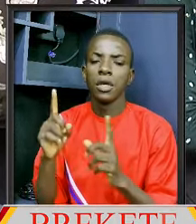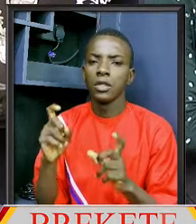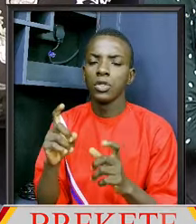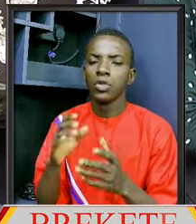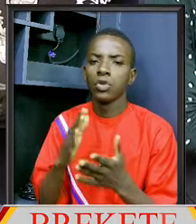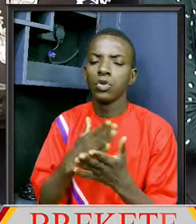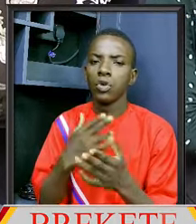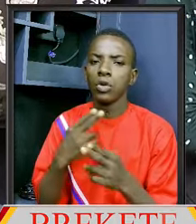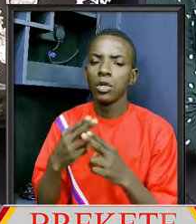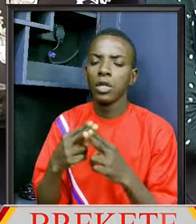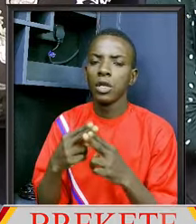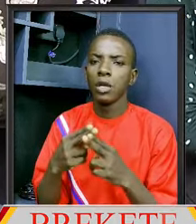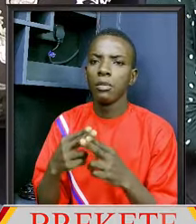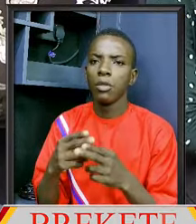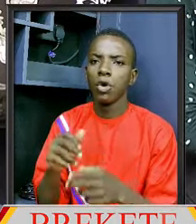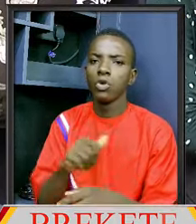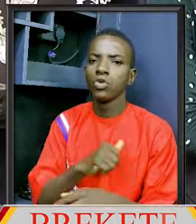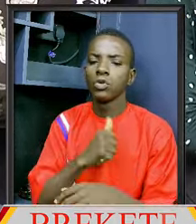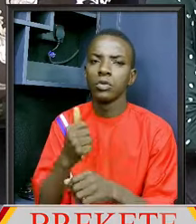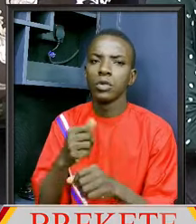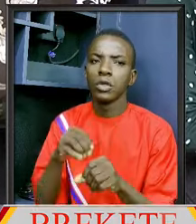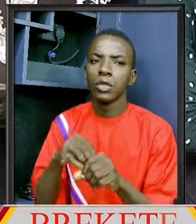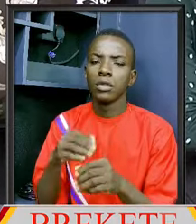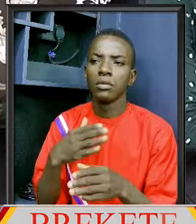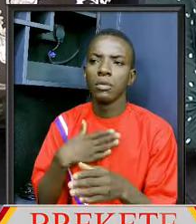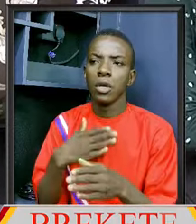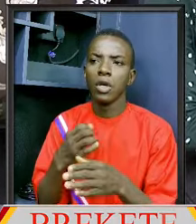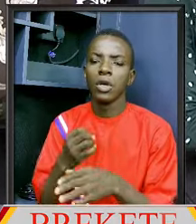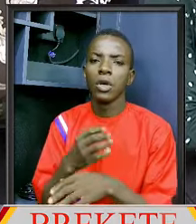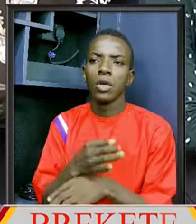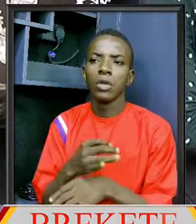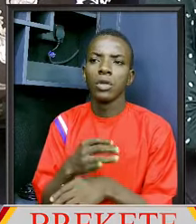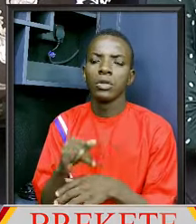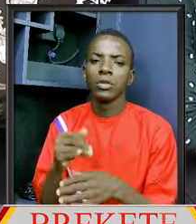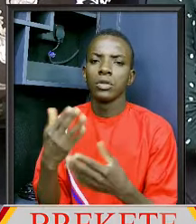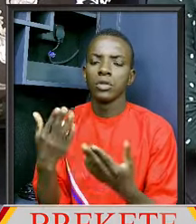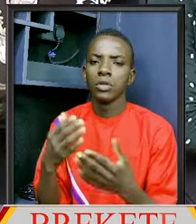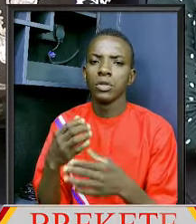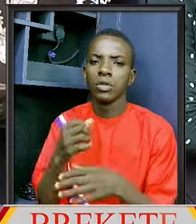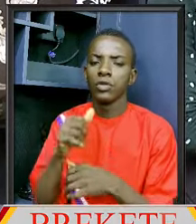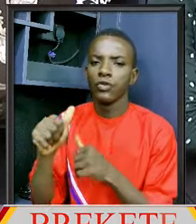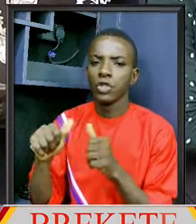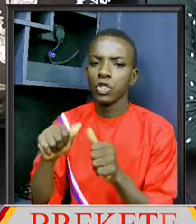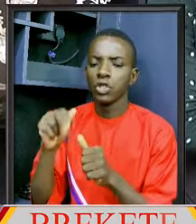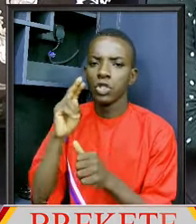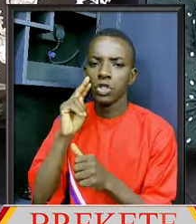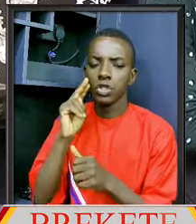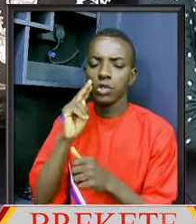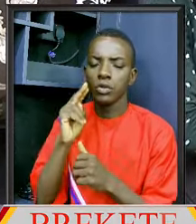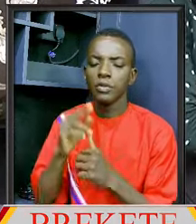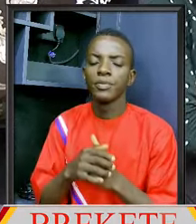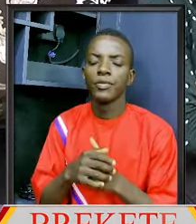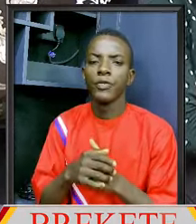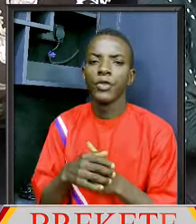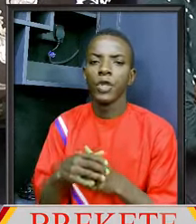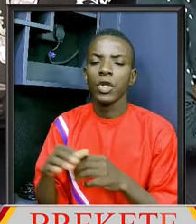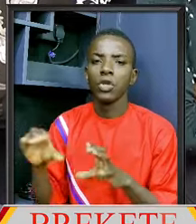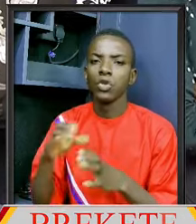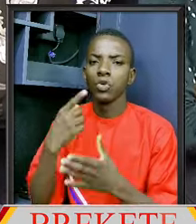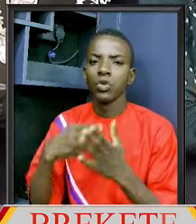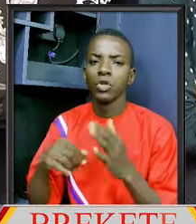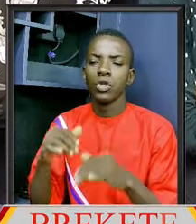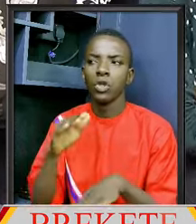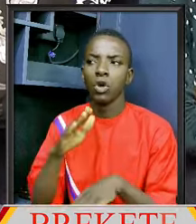Your name not automatic for my council, Medical Laboratory Scientist Council of Nigeria. Then they do